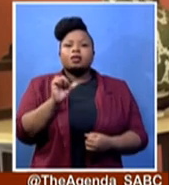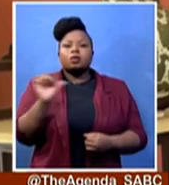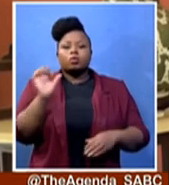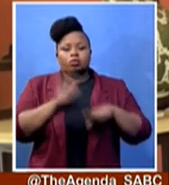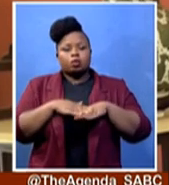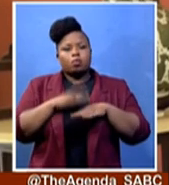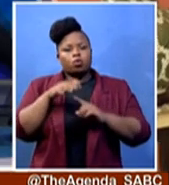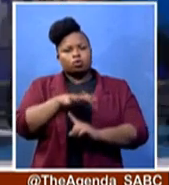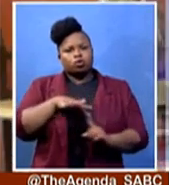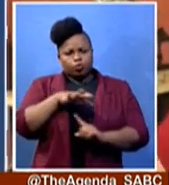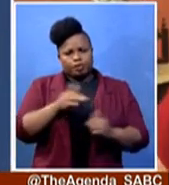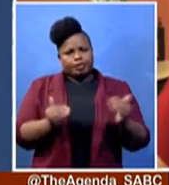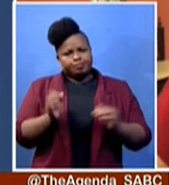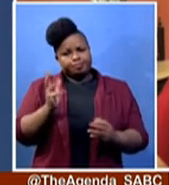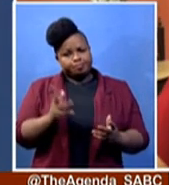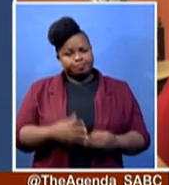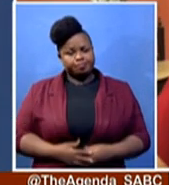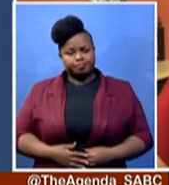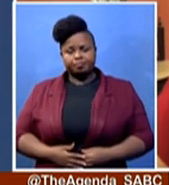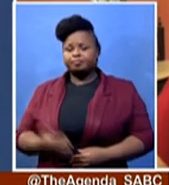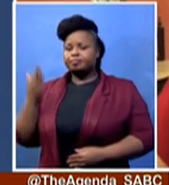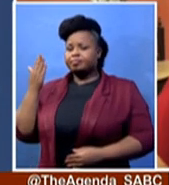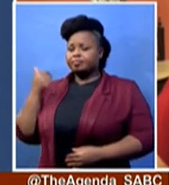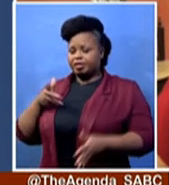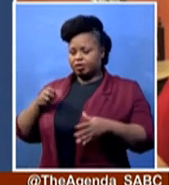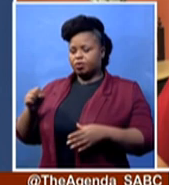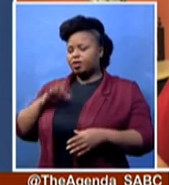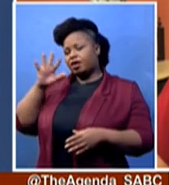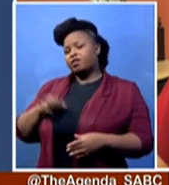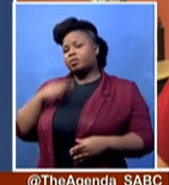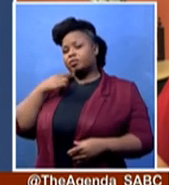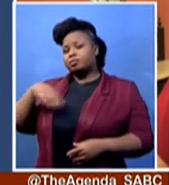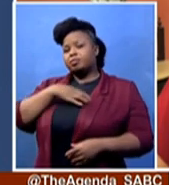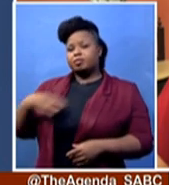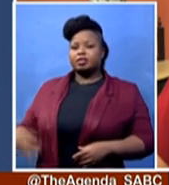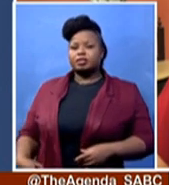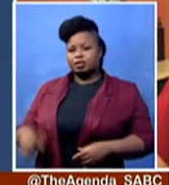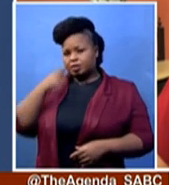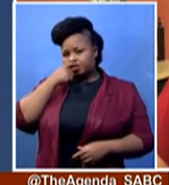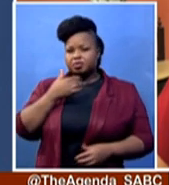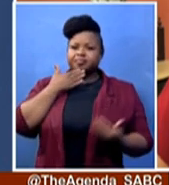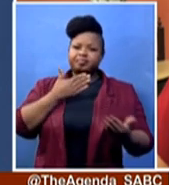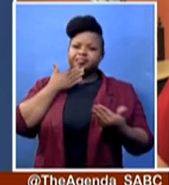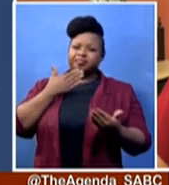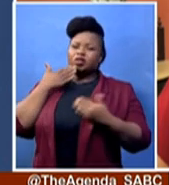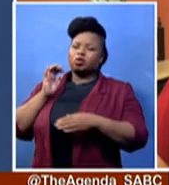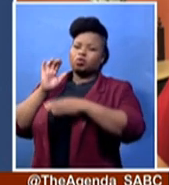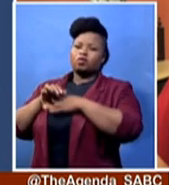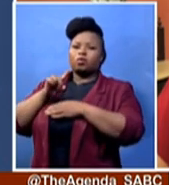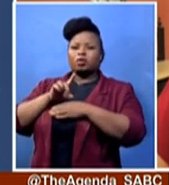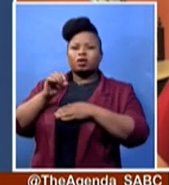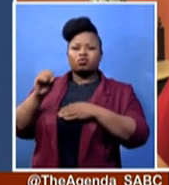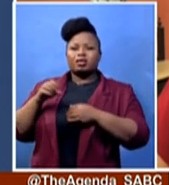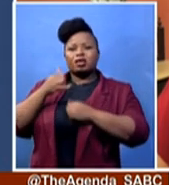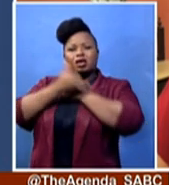reporting here in South Africa that South African President Cyril Ramaphosa has thanked more than 100 countries that have supported the call